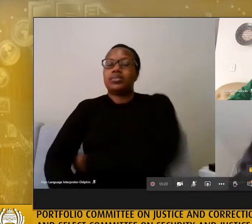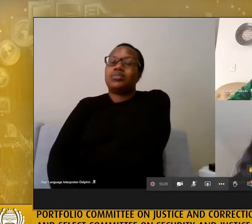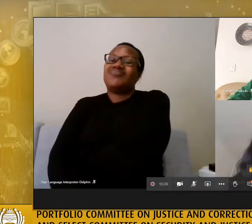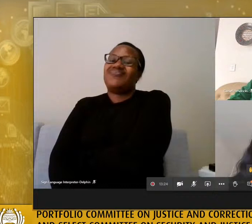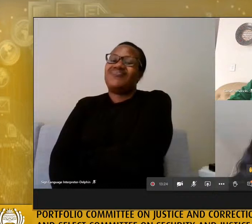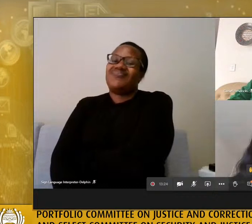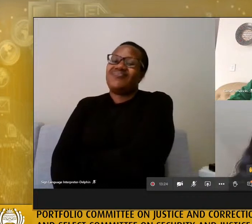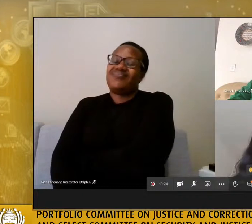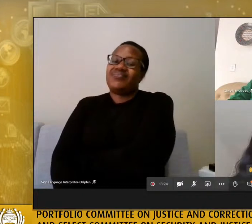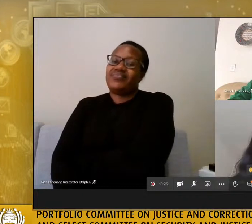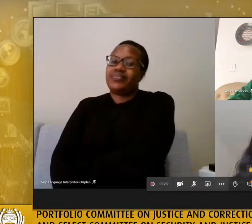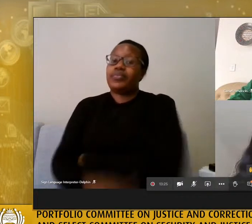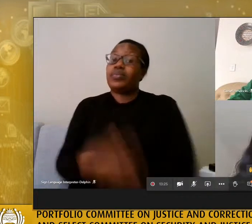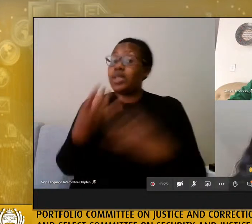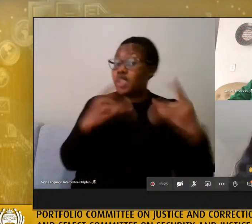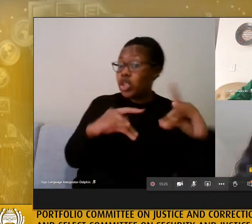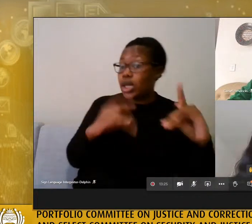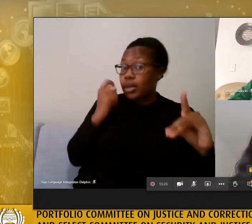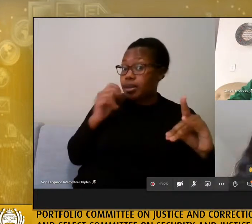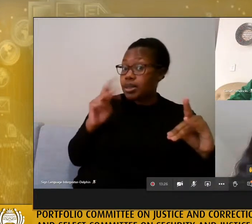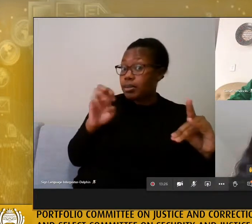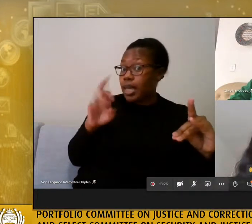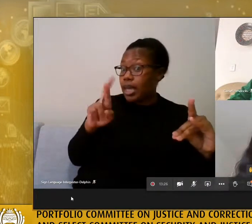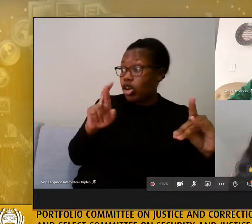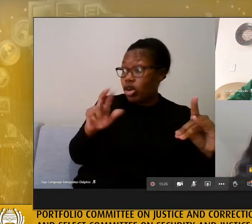Mr. Mayor, do you want to add anything?